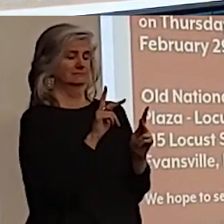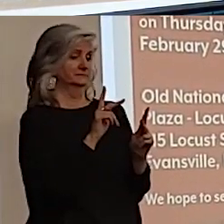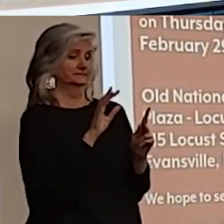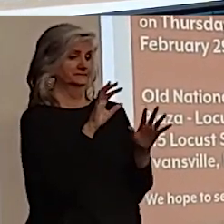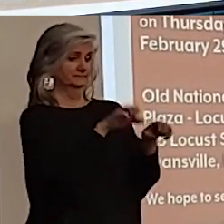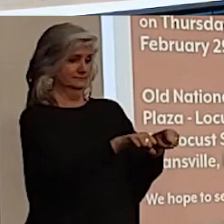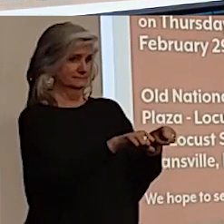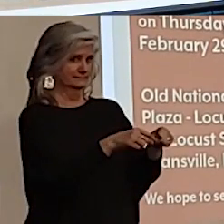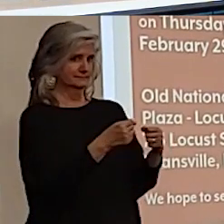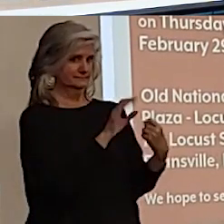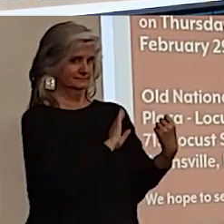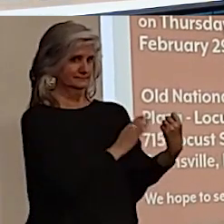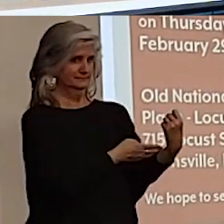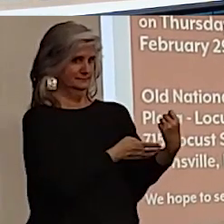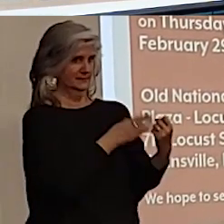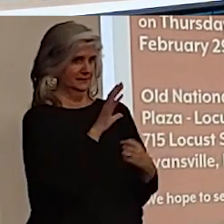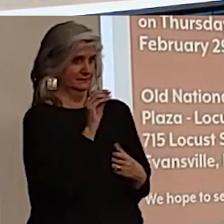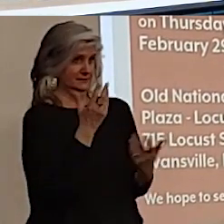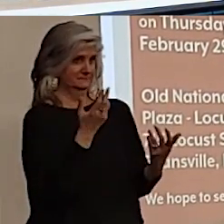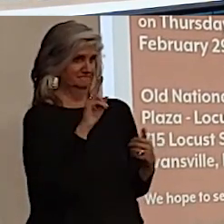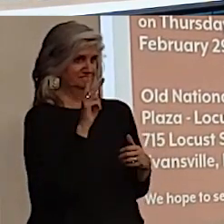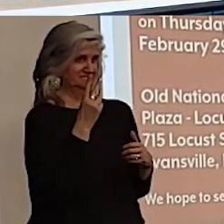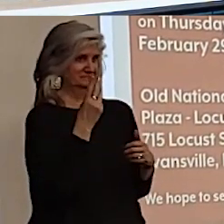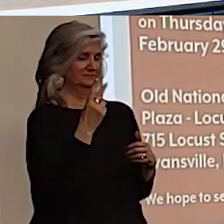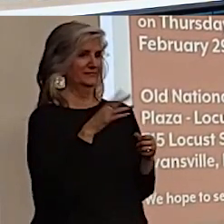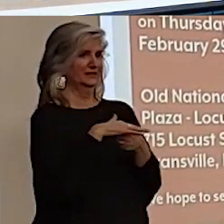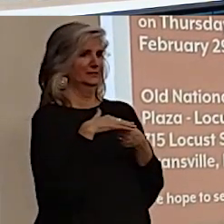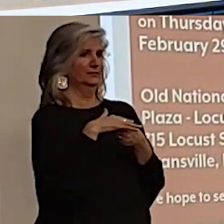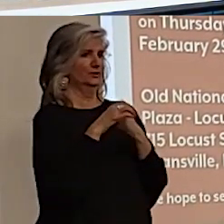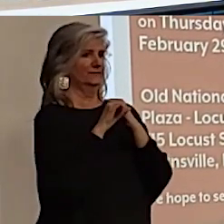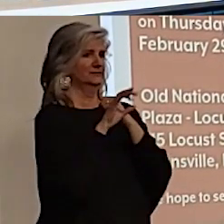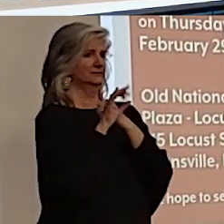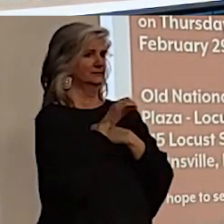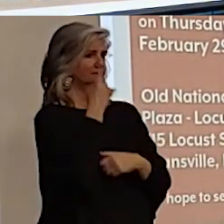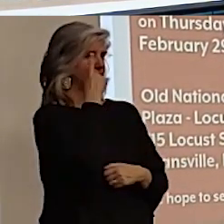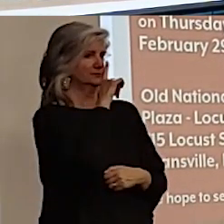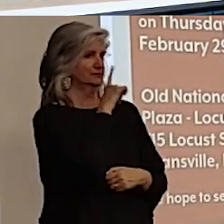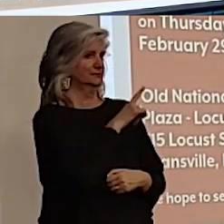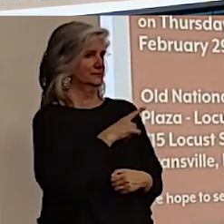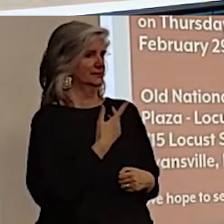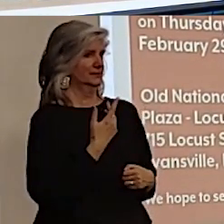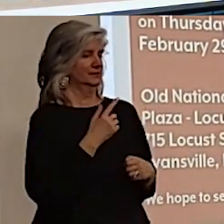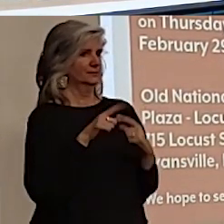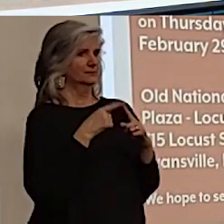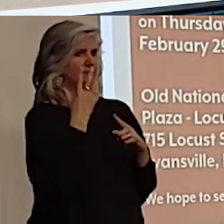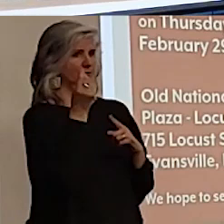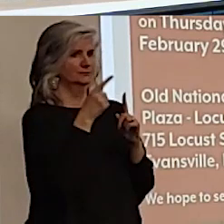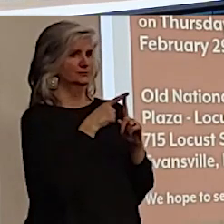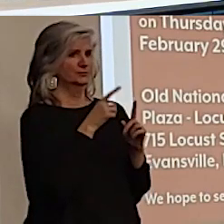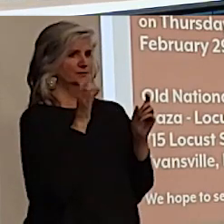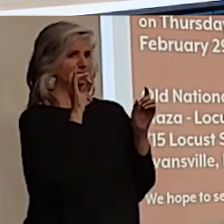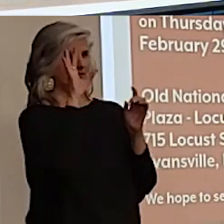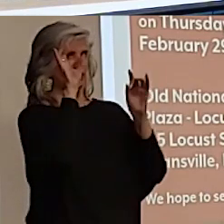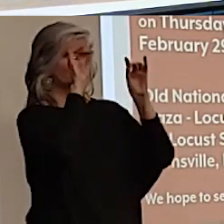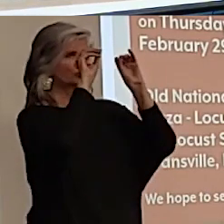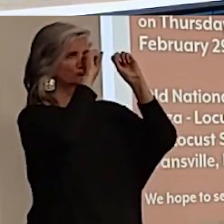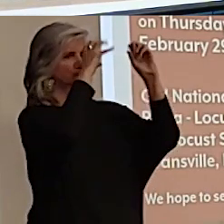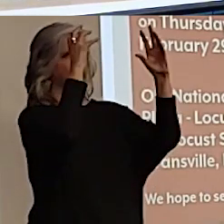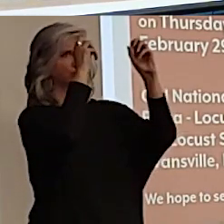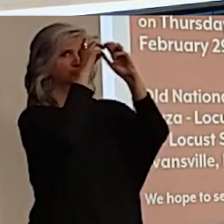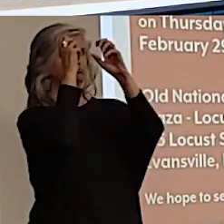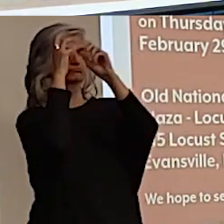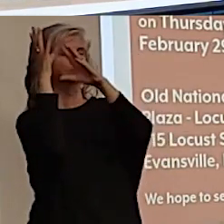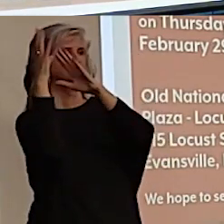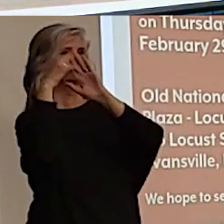company. Secondly, and this is local advertising, I'm sure, when we go to a fireworks display or you